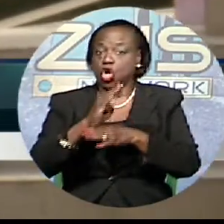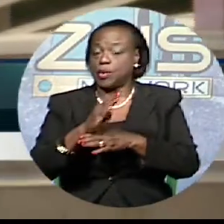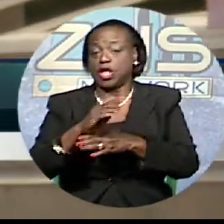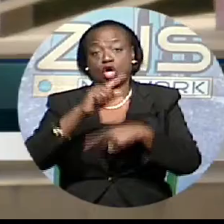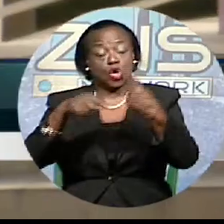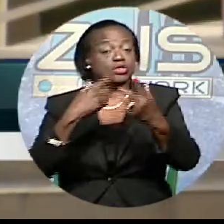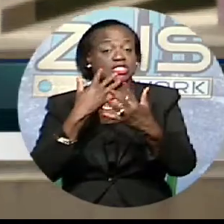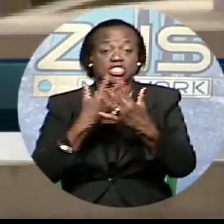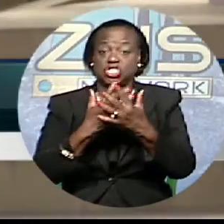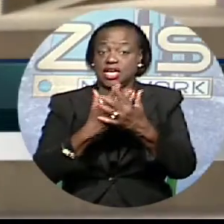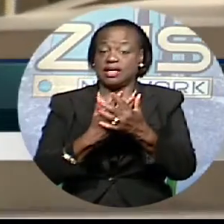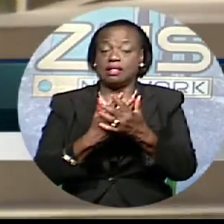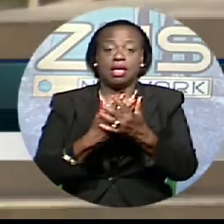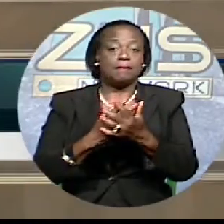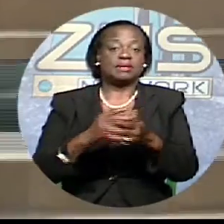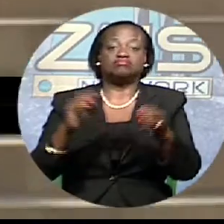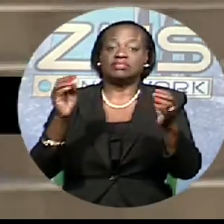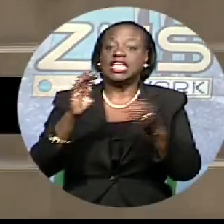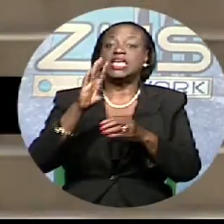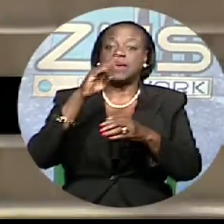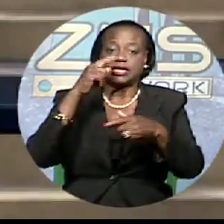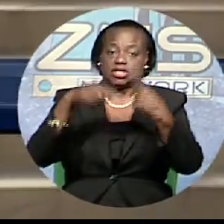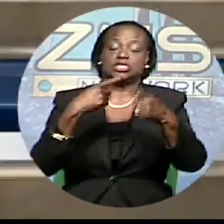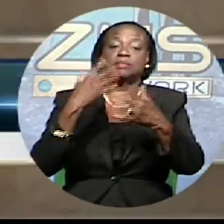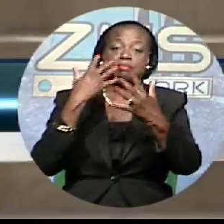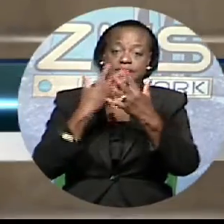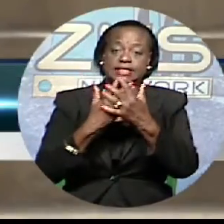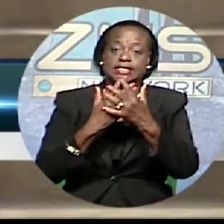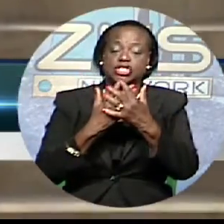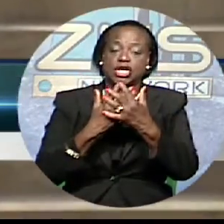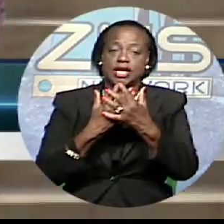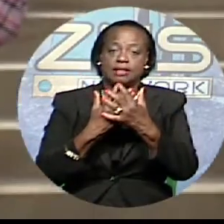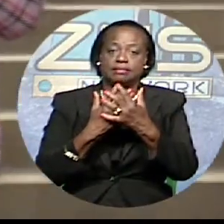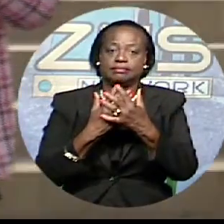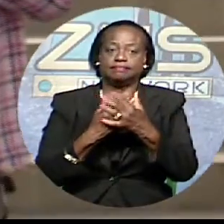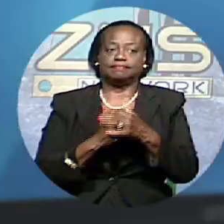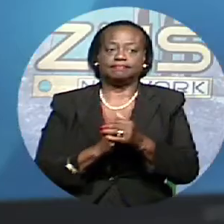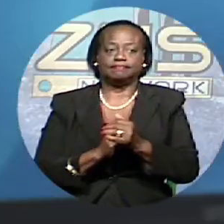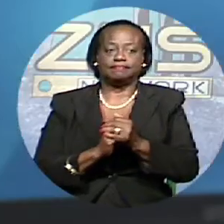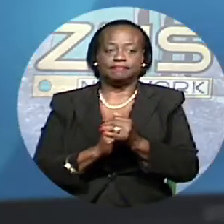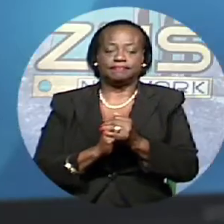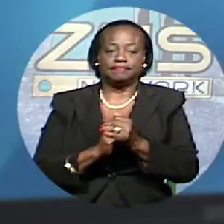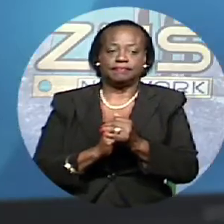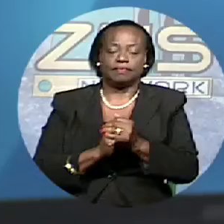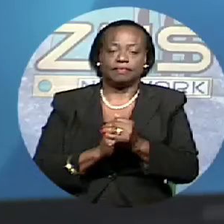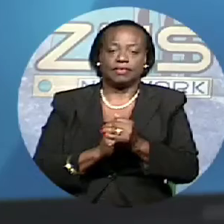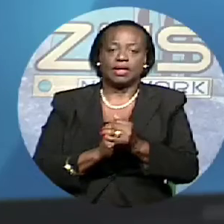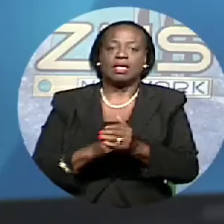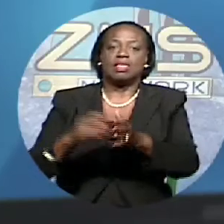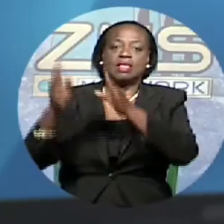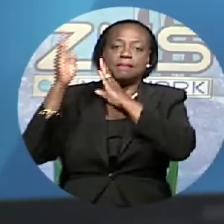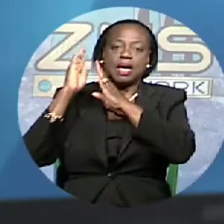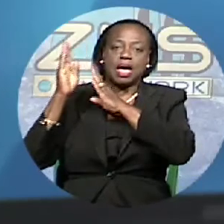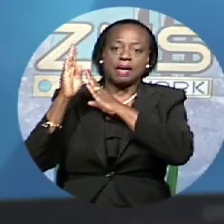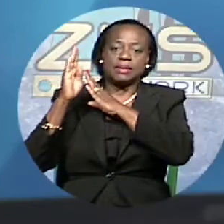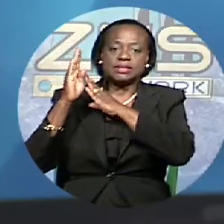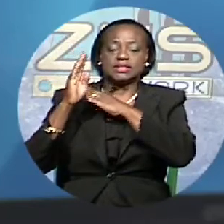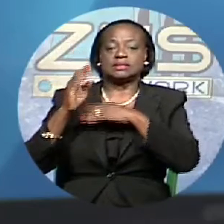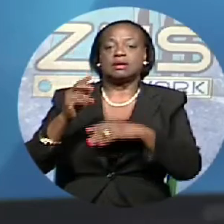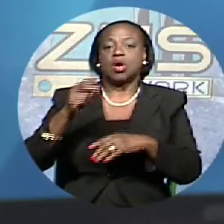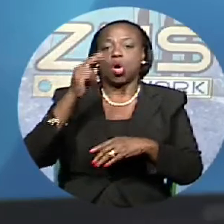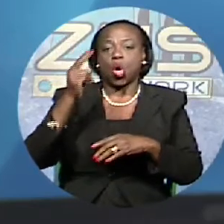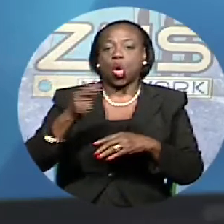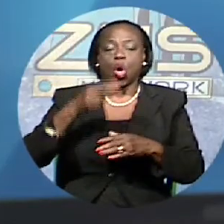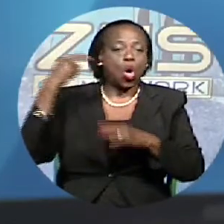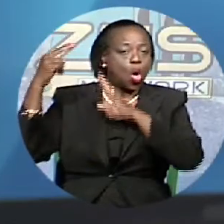his concerns, however, bail was denied and he was remanded to prison. The case has been adjourned. The Bahamas Hotel Catering and Allied